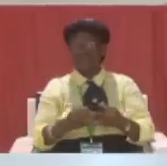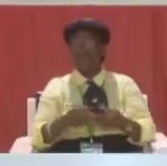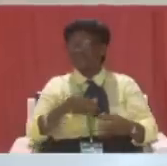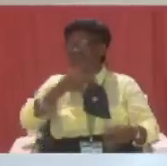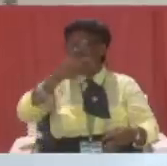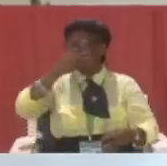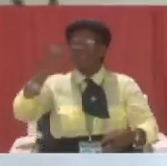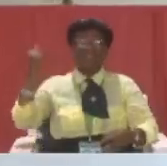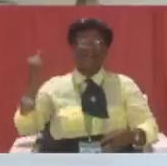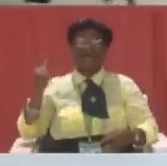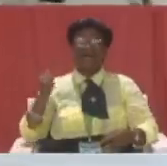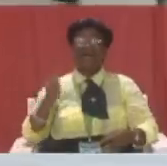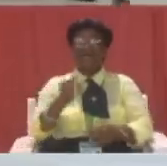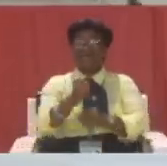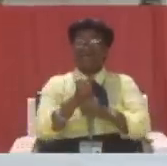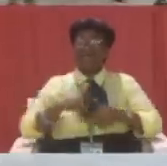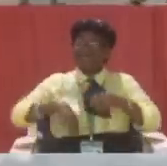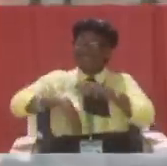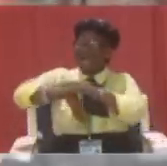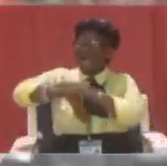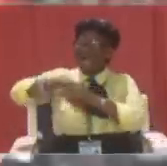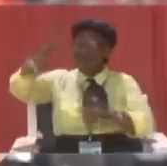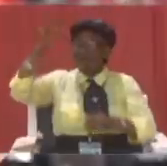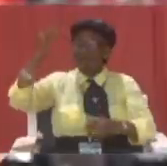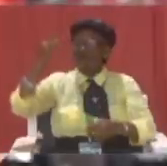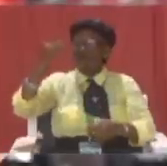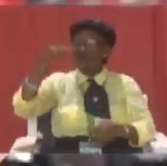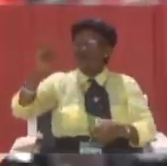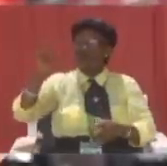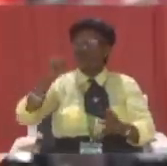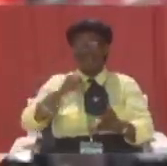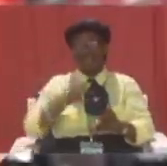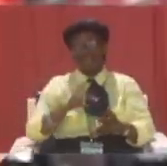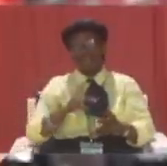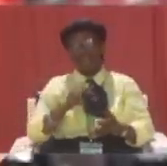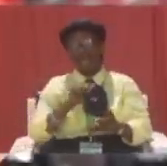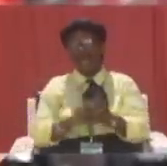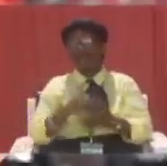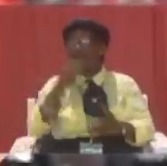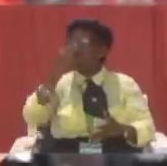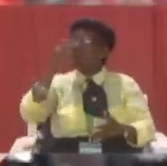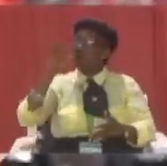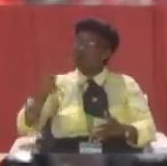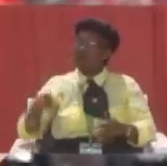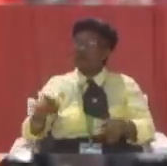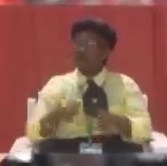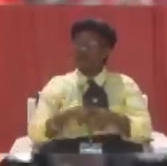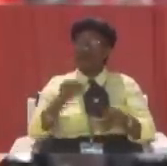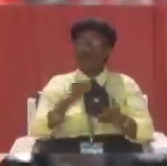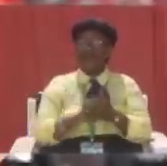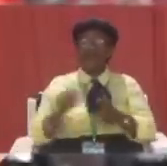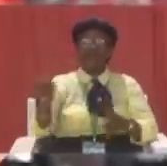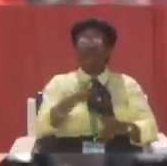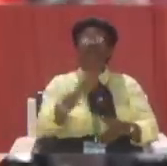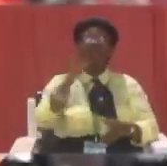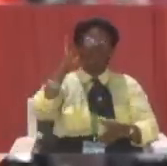break loose and begin a new line. Seven.